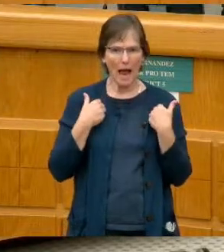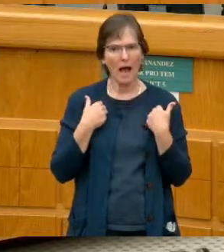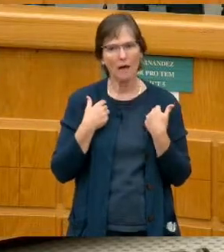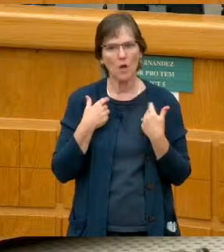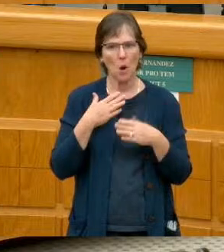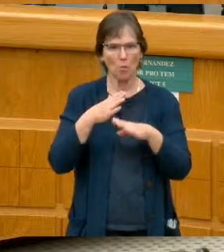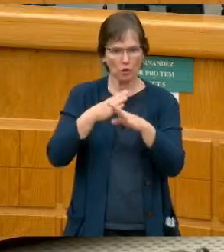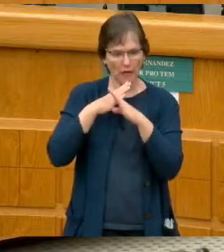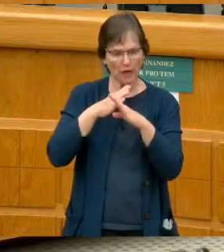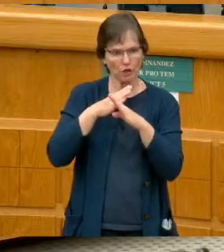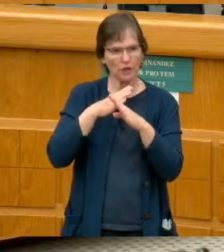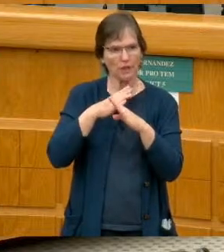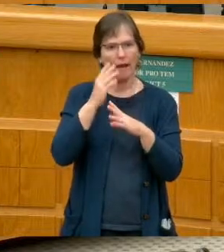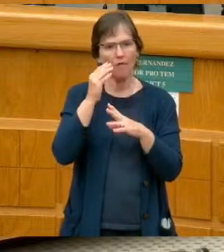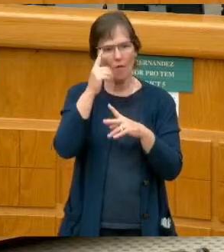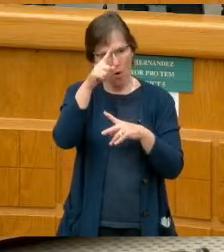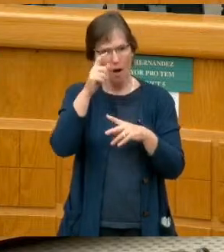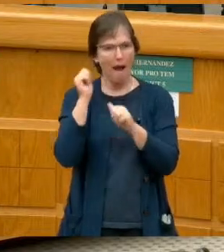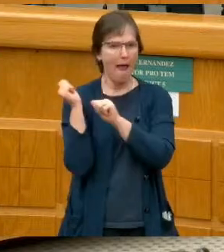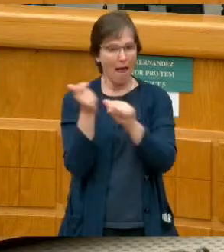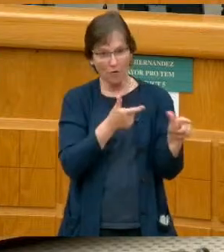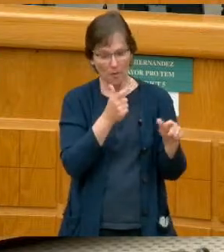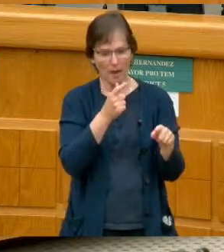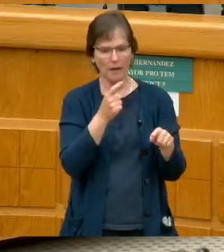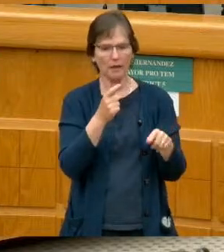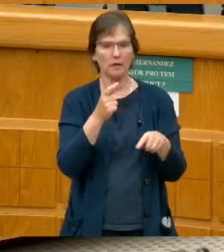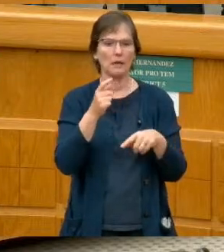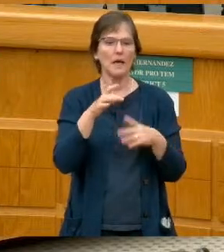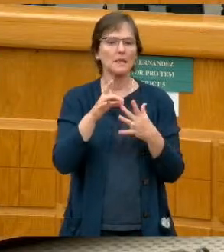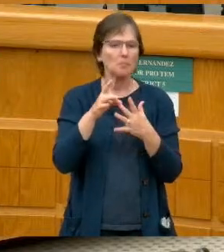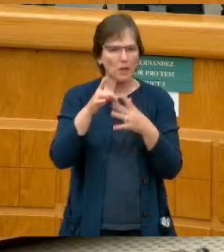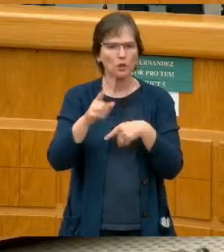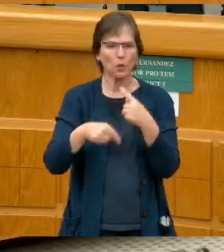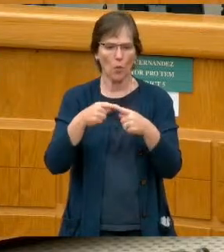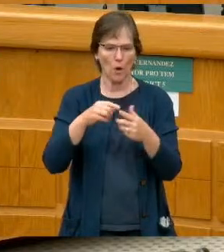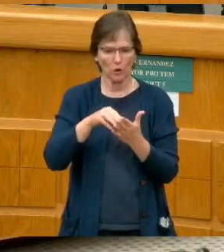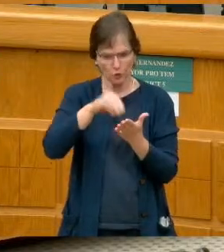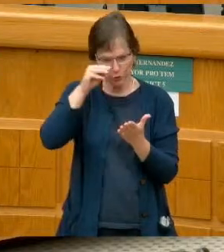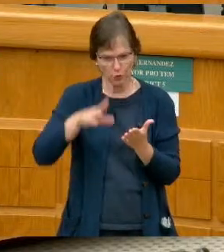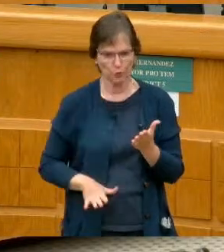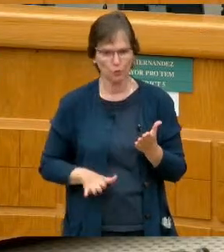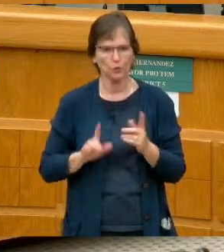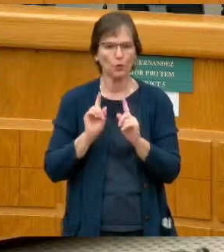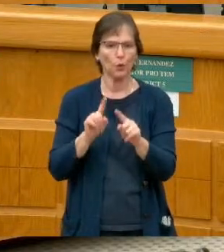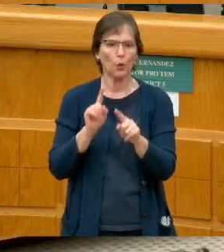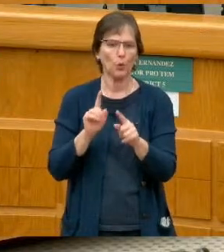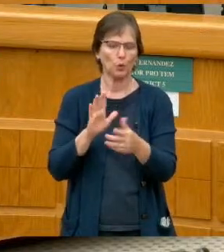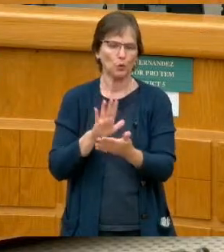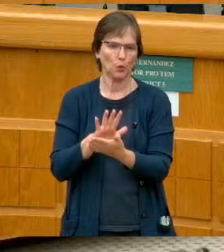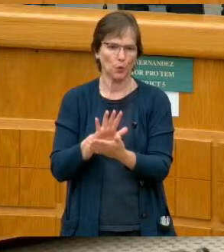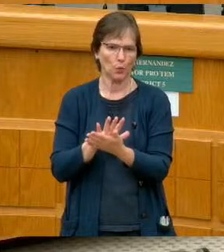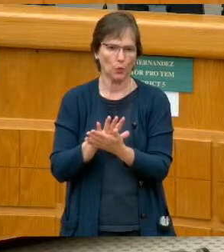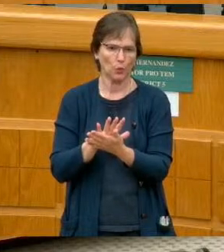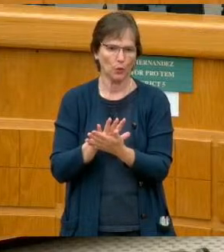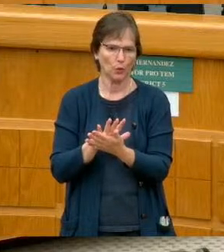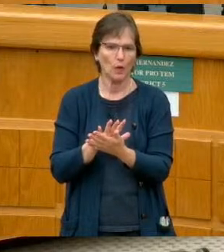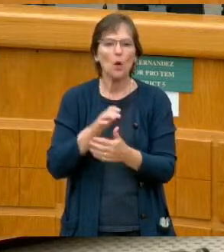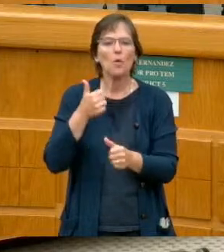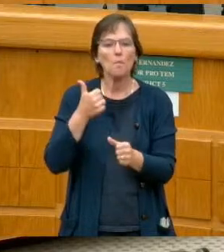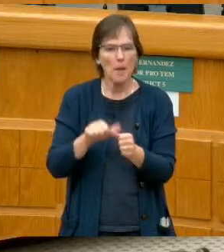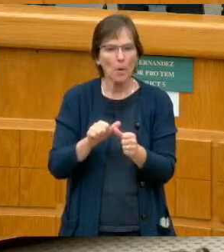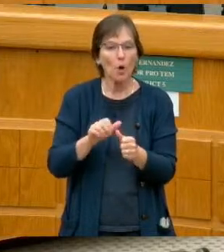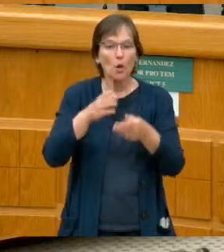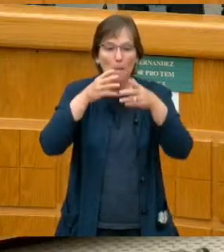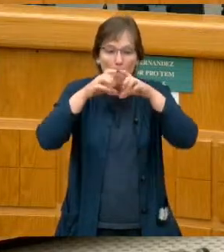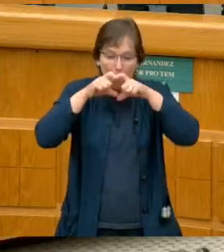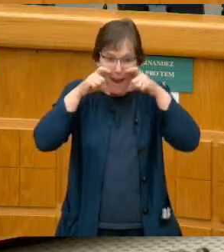students. Continue wearing your mask and wear it properly and consistently, not below the nose, but above the nose to cover